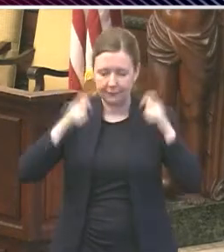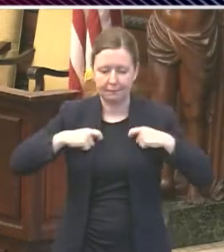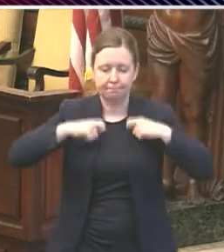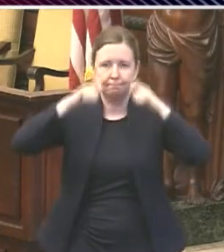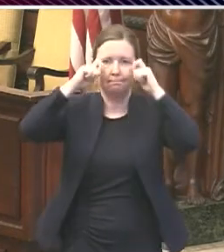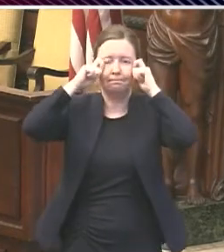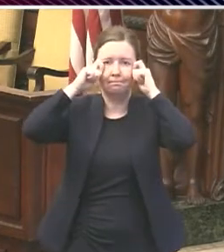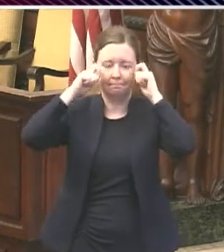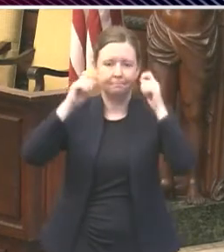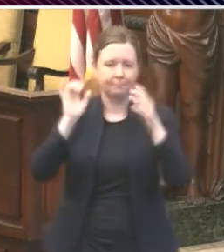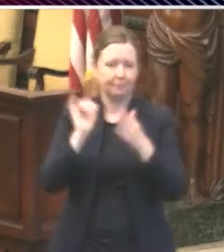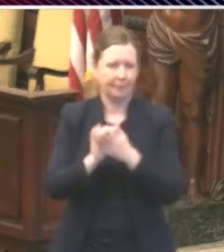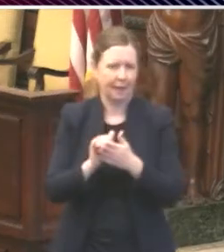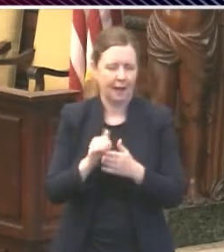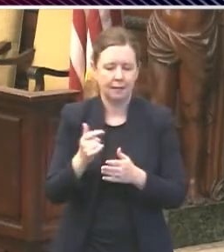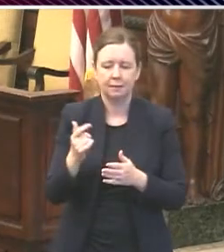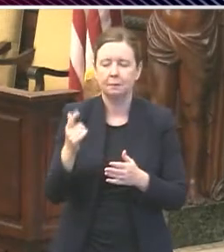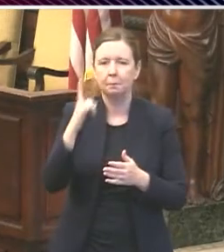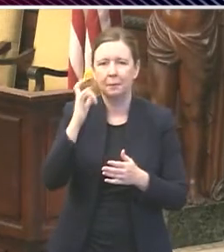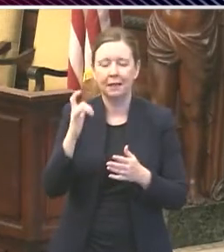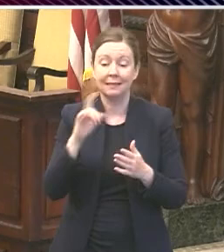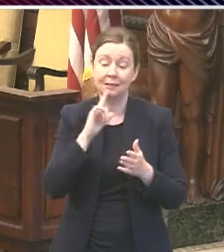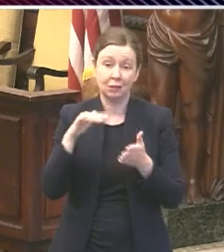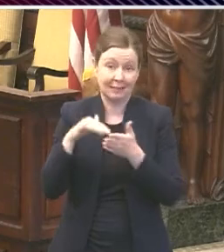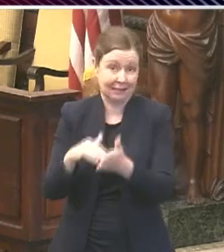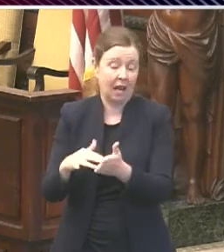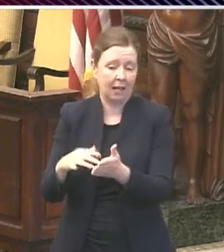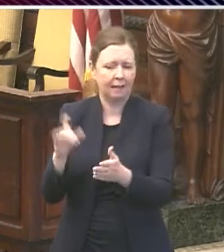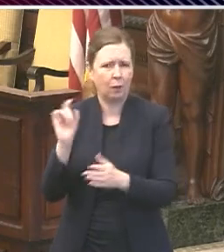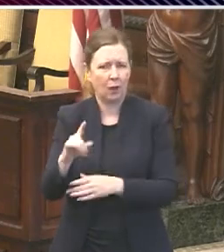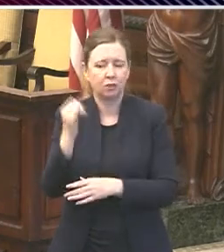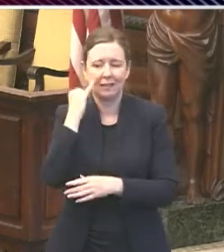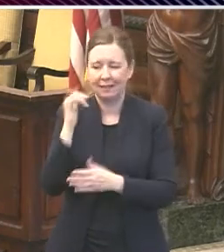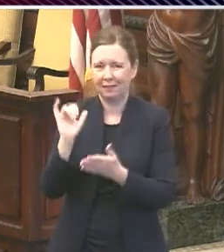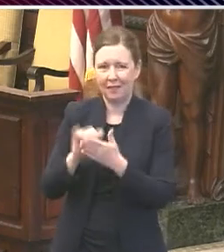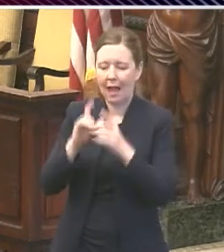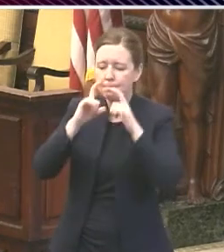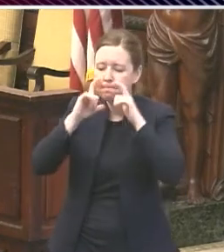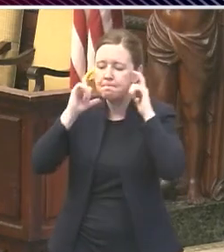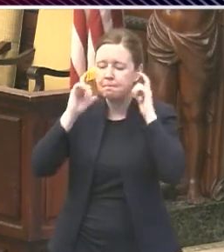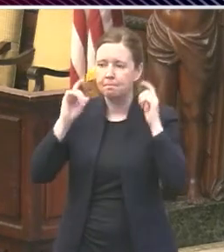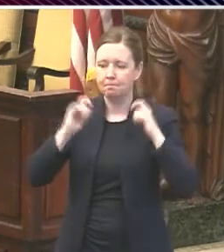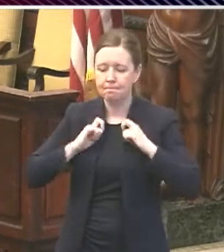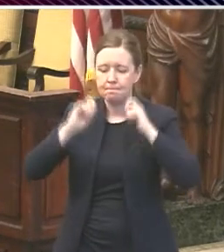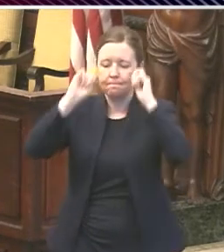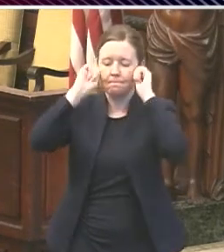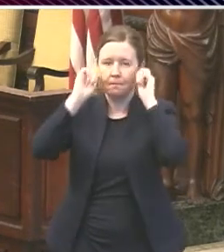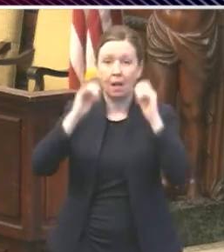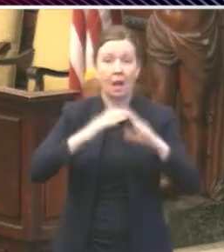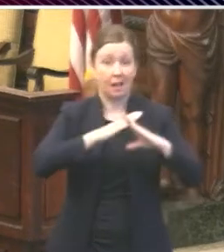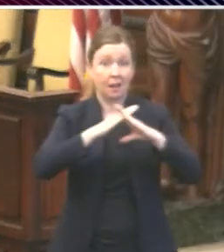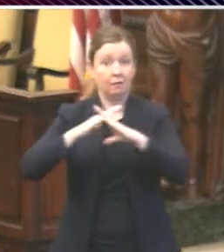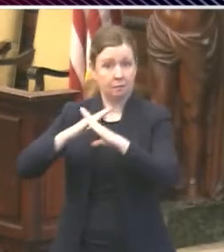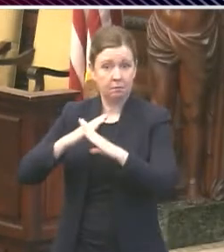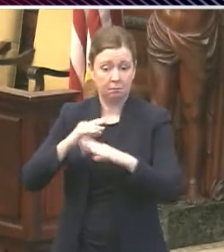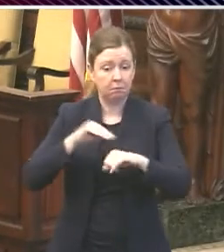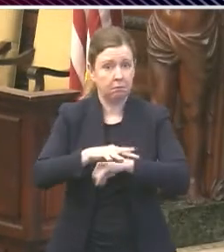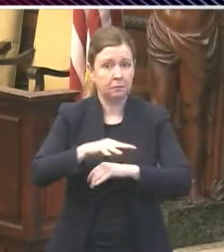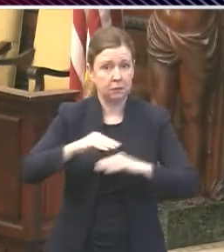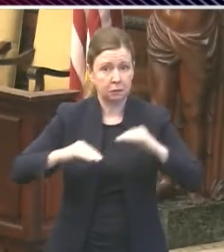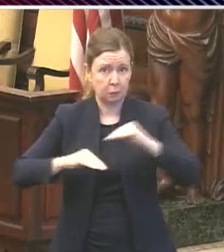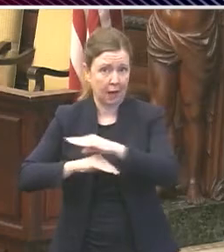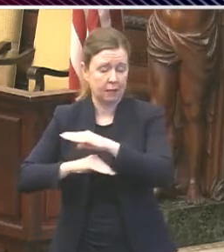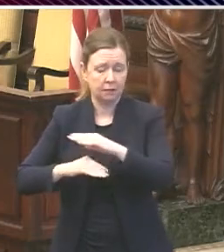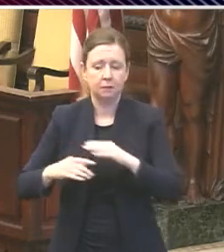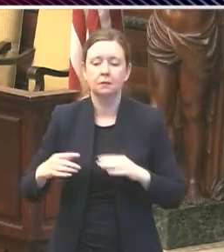their nose and mouth. And because there was a study that questioned whether those gaiters were effective in preventing the spread from one person to another. So we reviewed